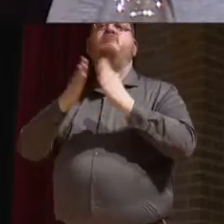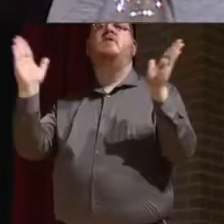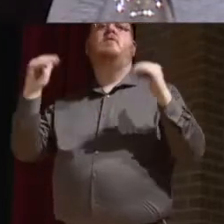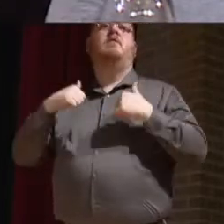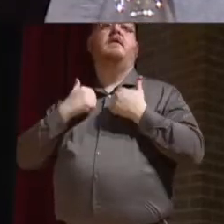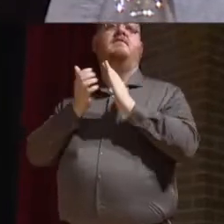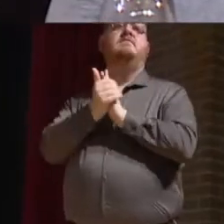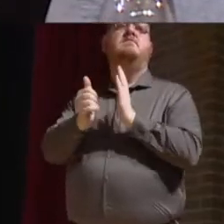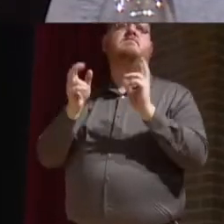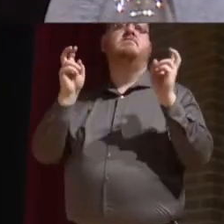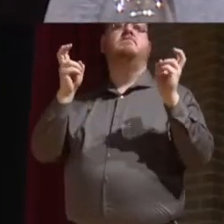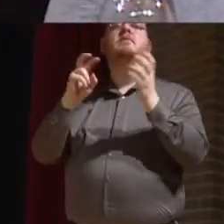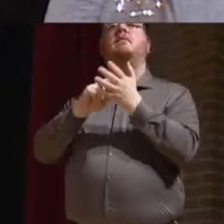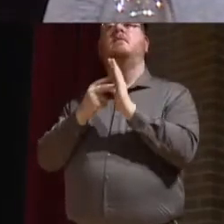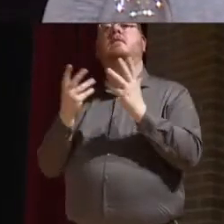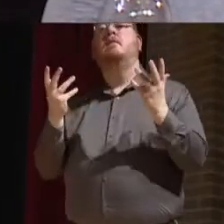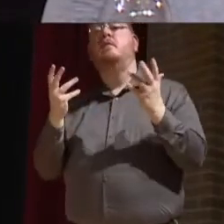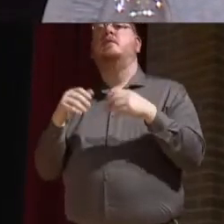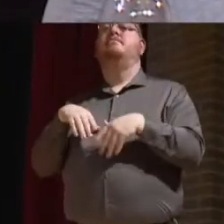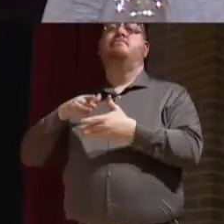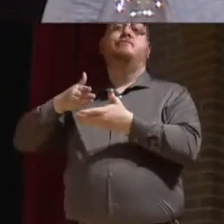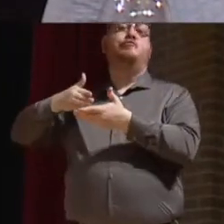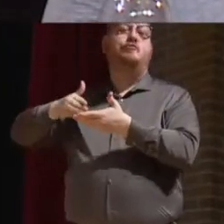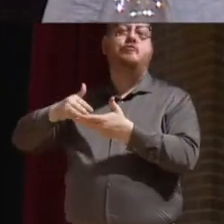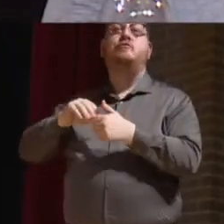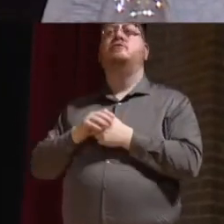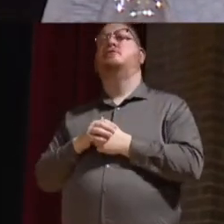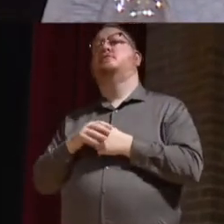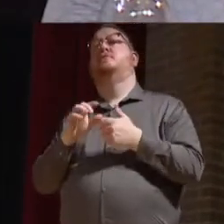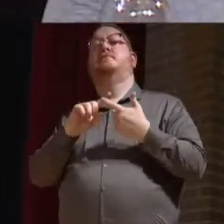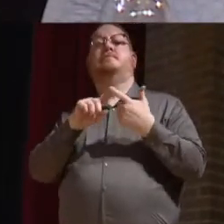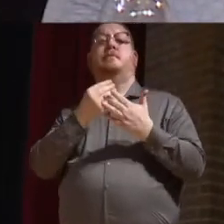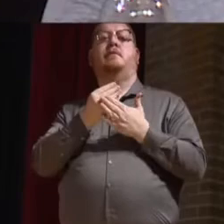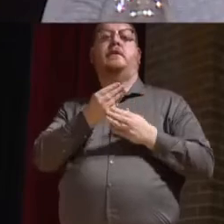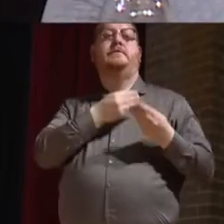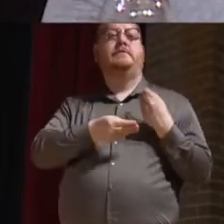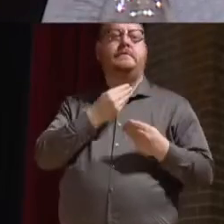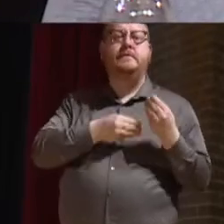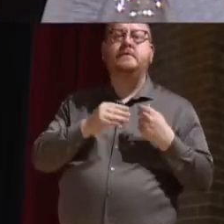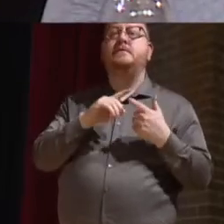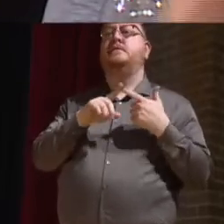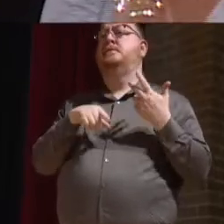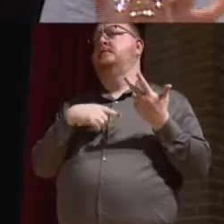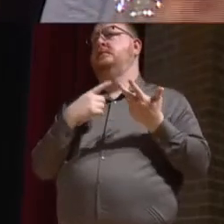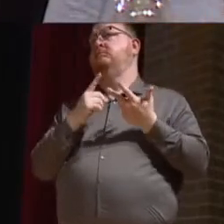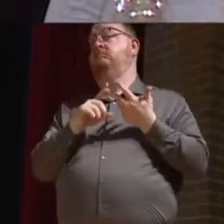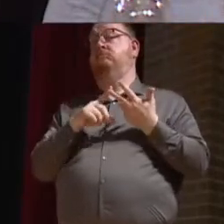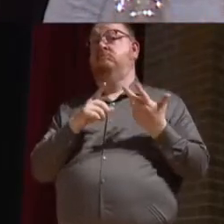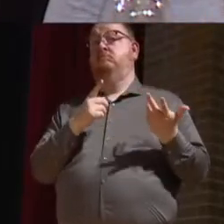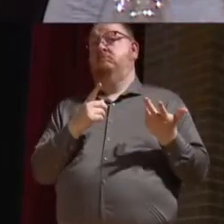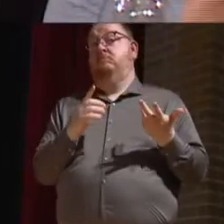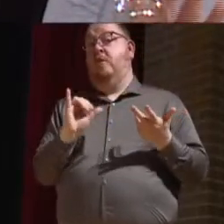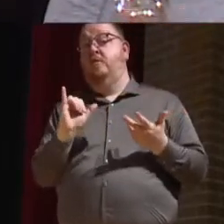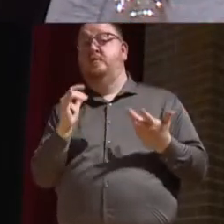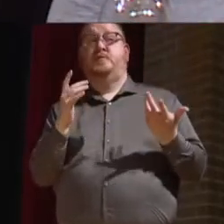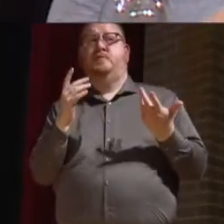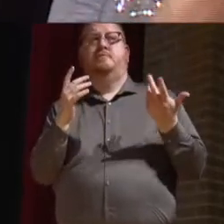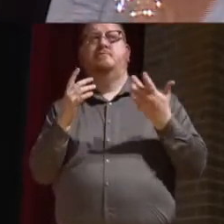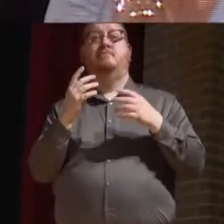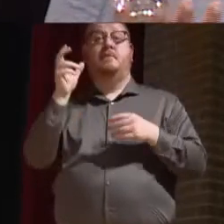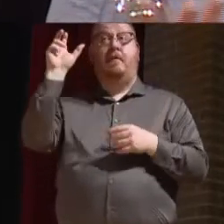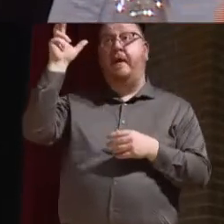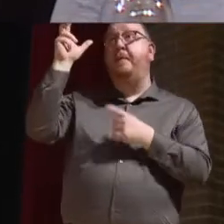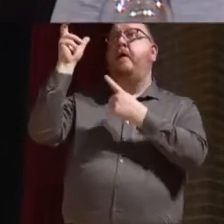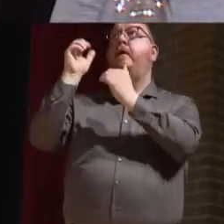focus on cooking, meal planning, budgeting, even basic home maintenance, how to change a light bulb,